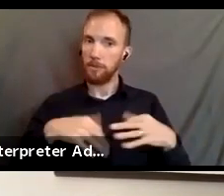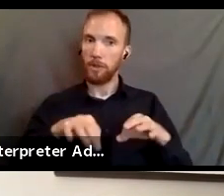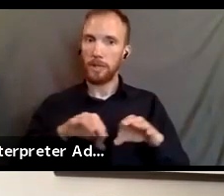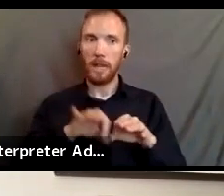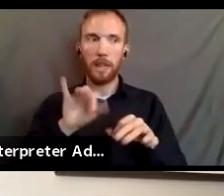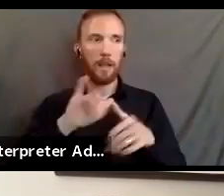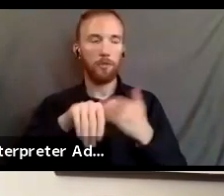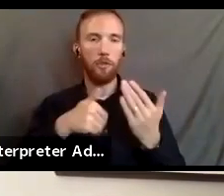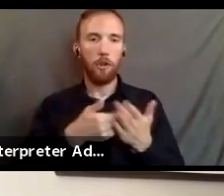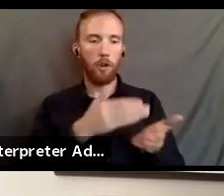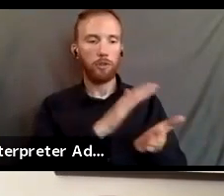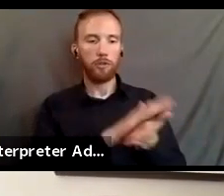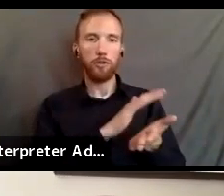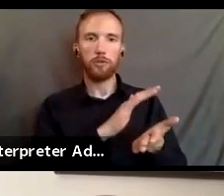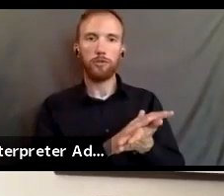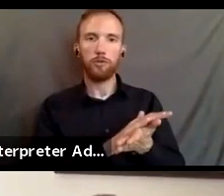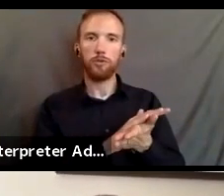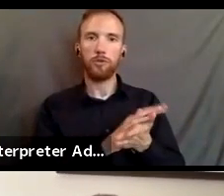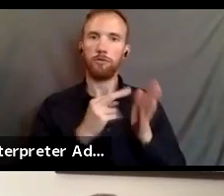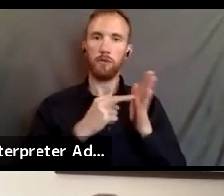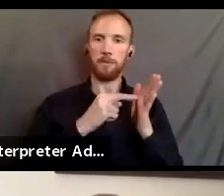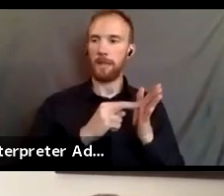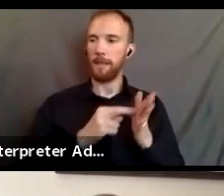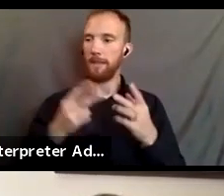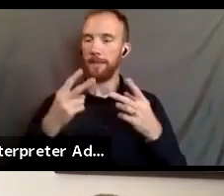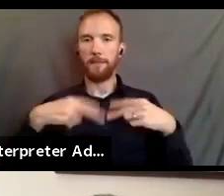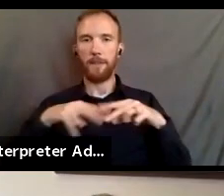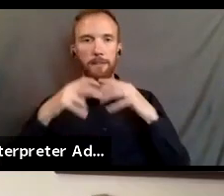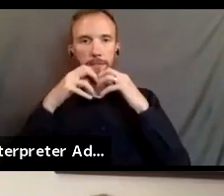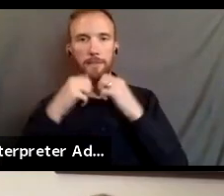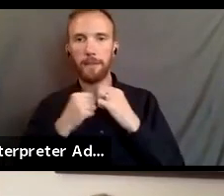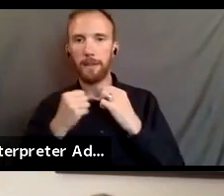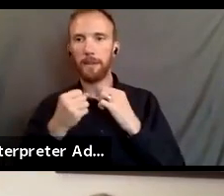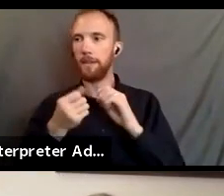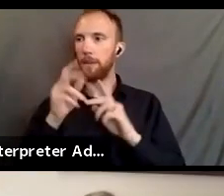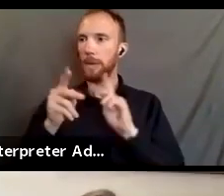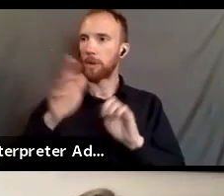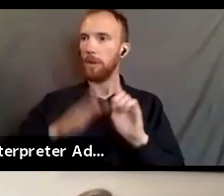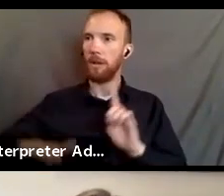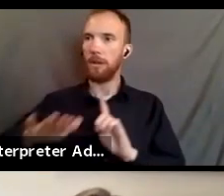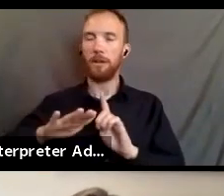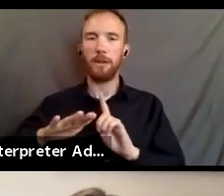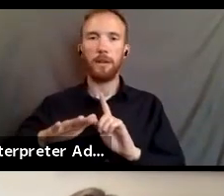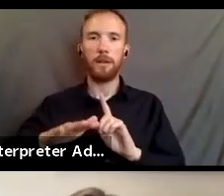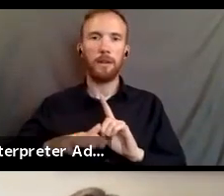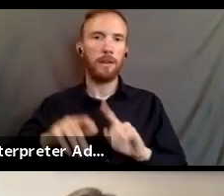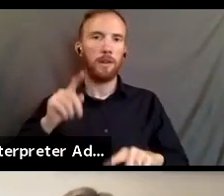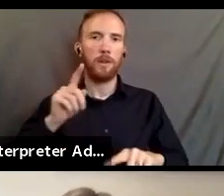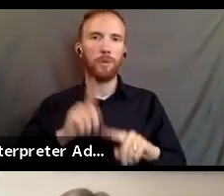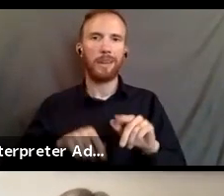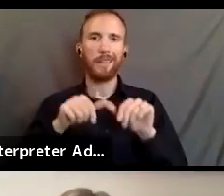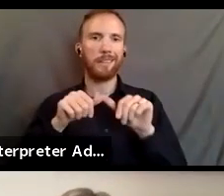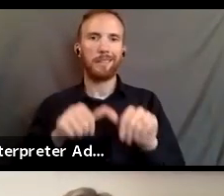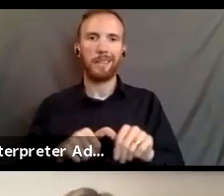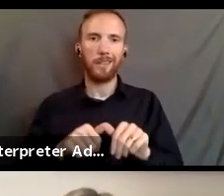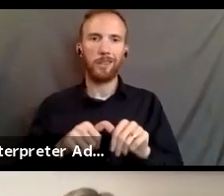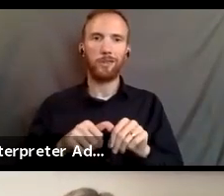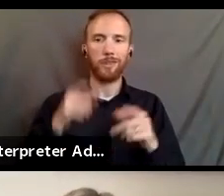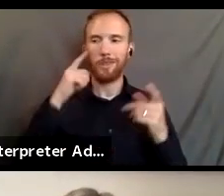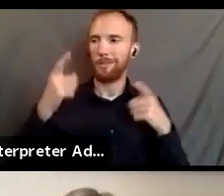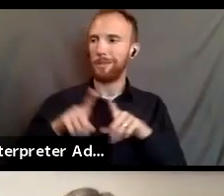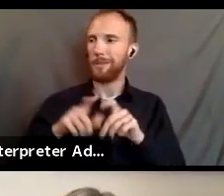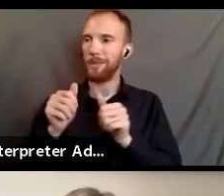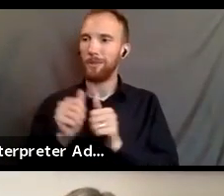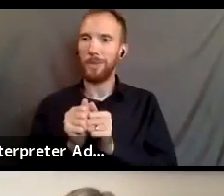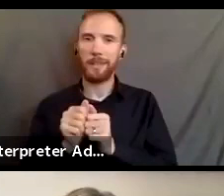values of people we cannot continue contracting with software companies and not too long ago